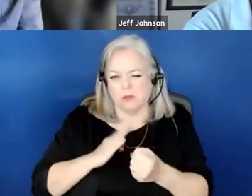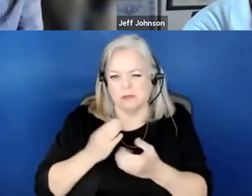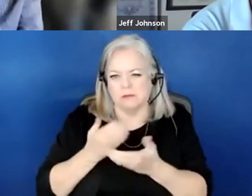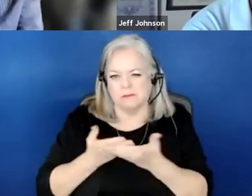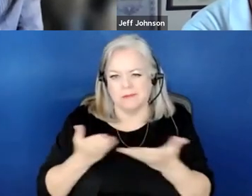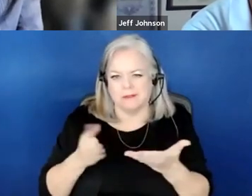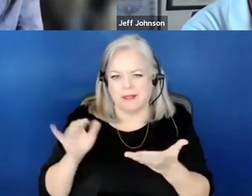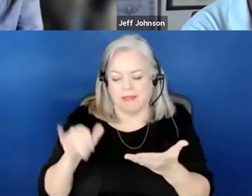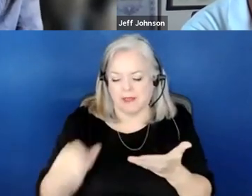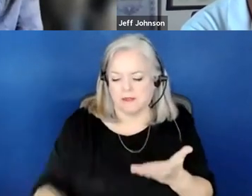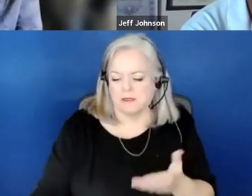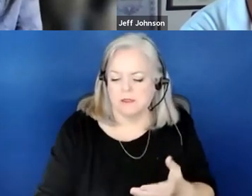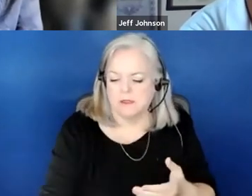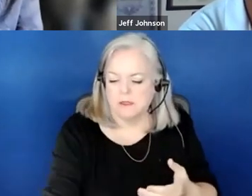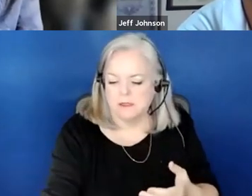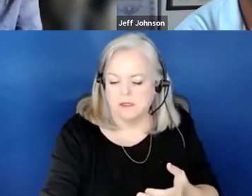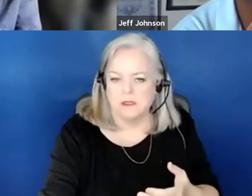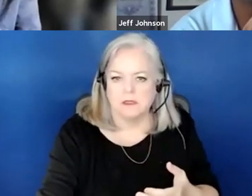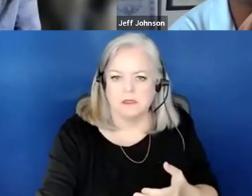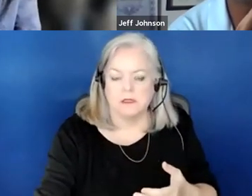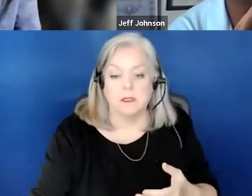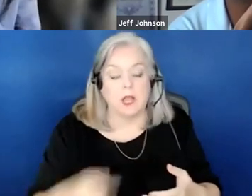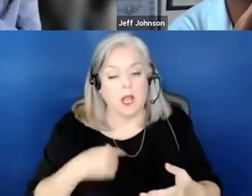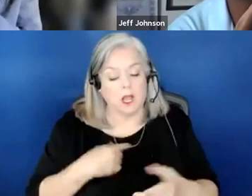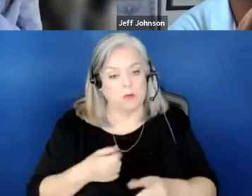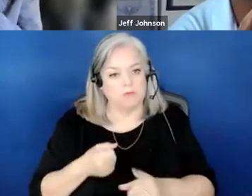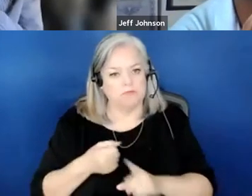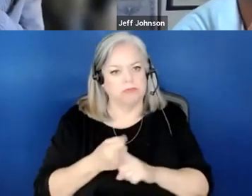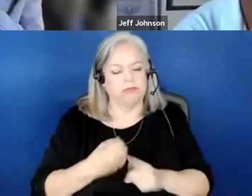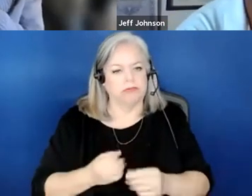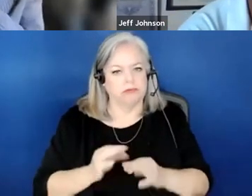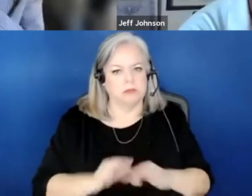importance of acting locally if you're going to be an advocate.